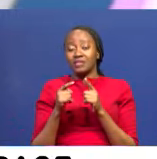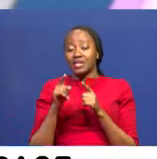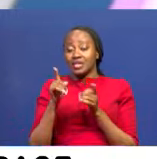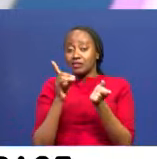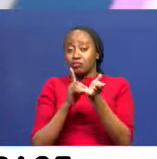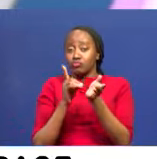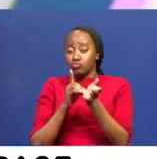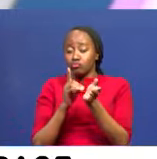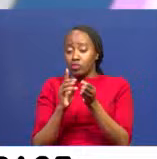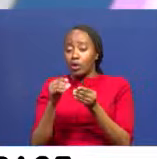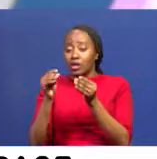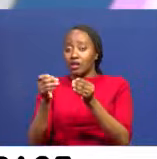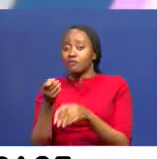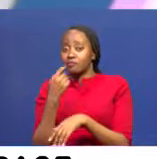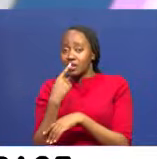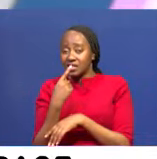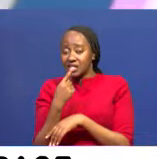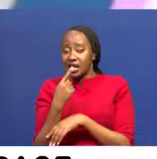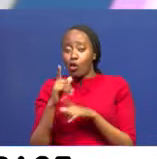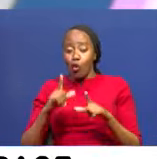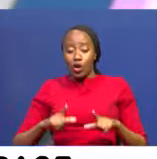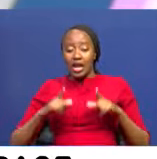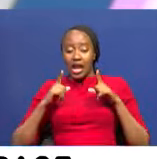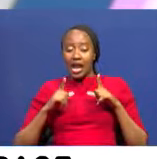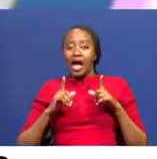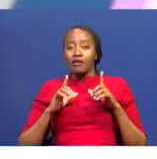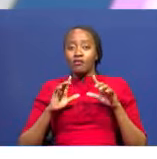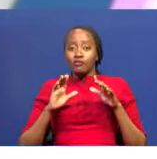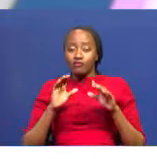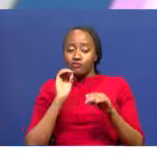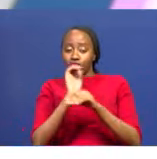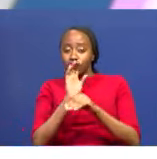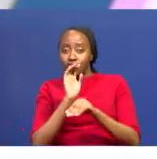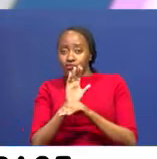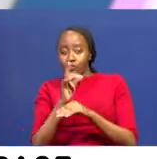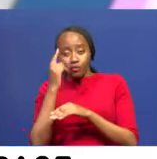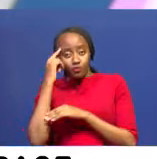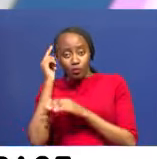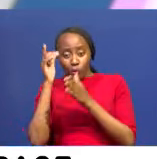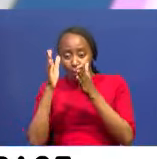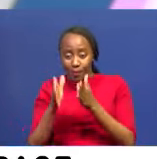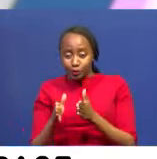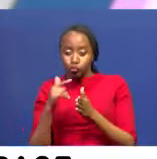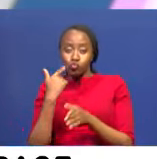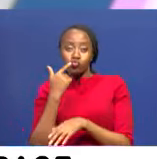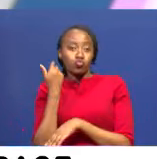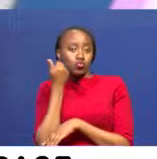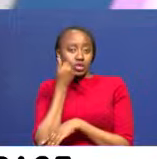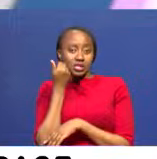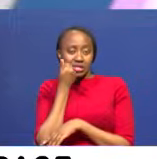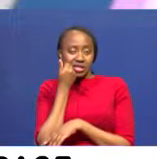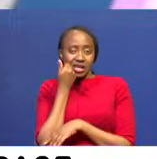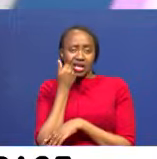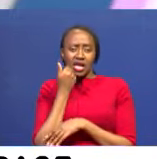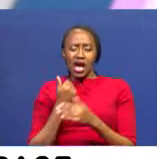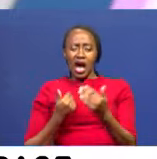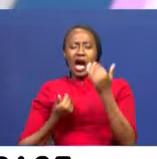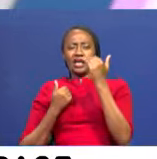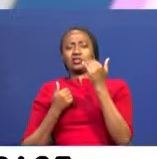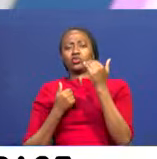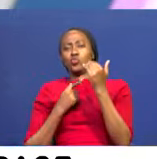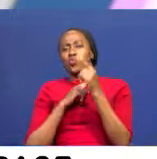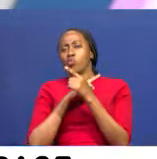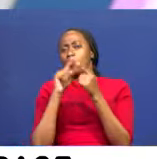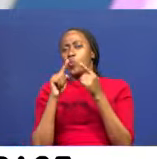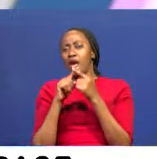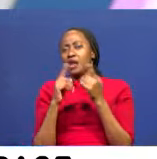involved in terms of lifestyle shaping of patients. People ask us, where do you do these things?